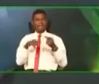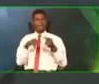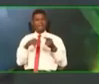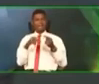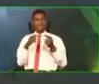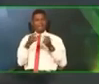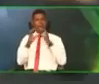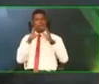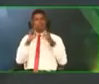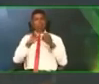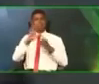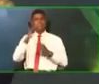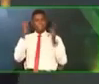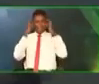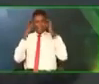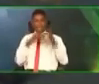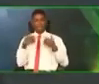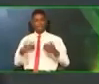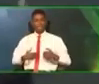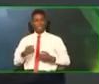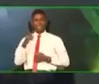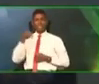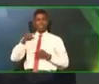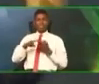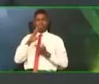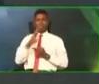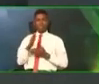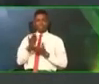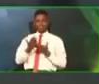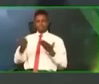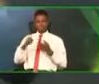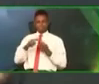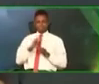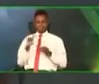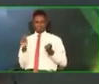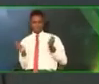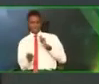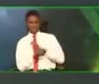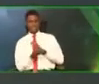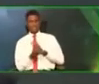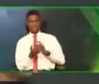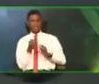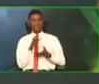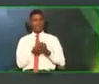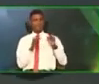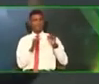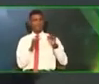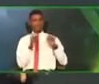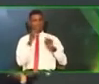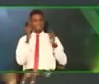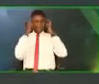your body. There still has to be a technology of conversion so that understanding can come. It is at the point